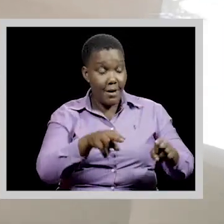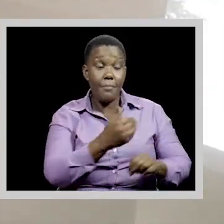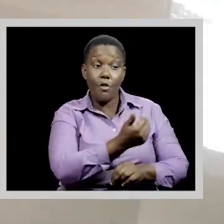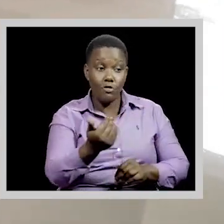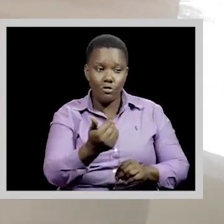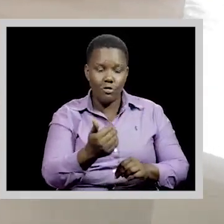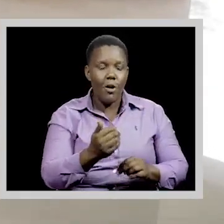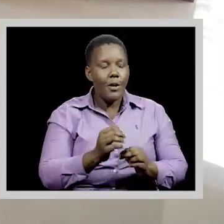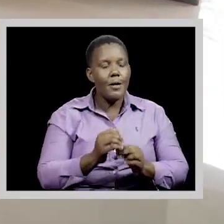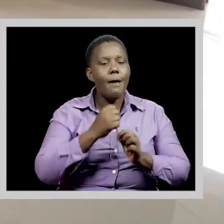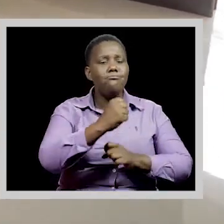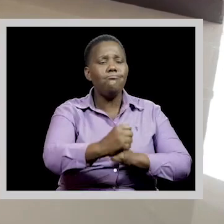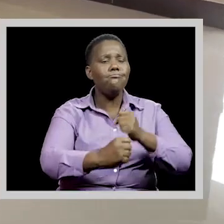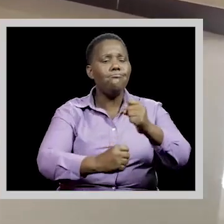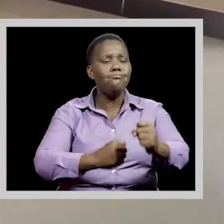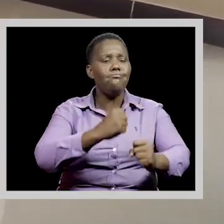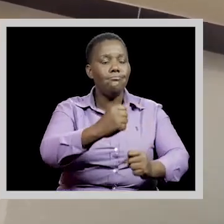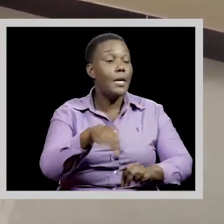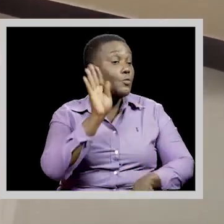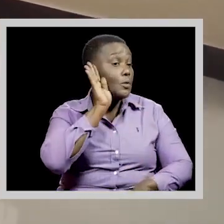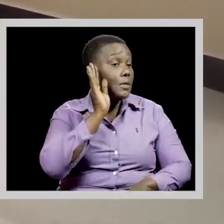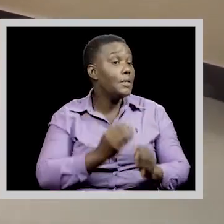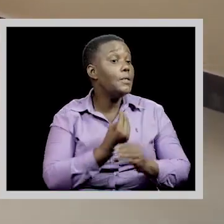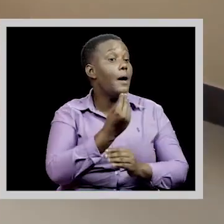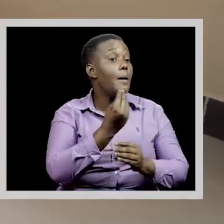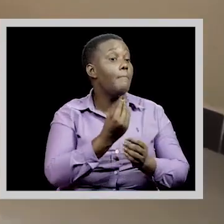have their own procedure to adjudicate cases.